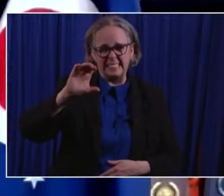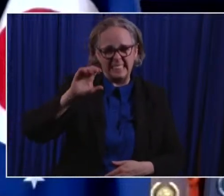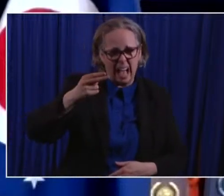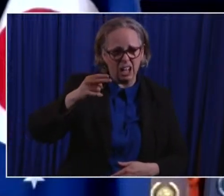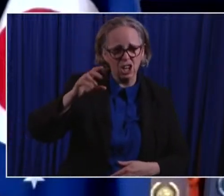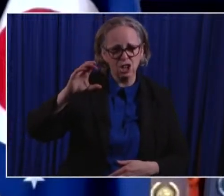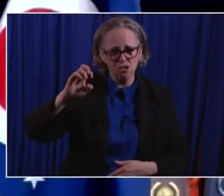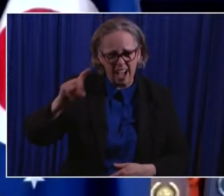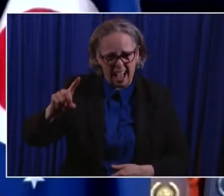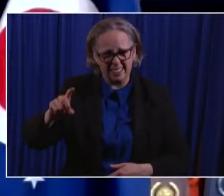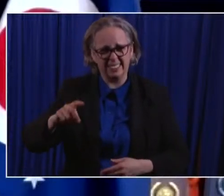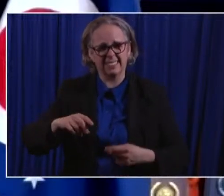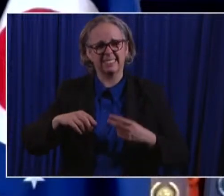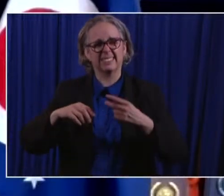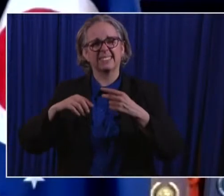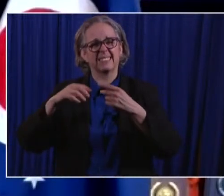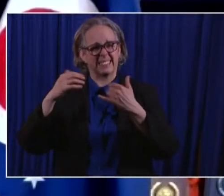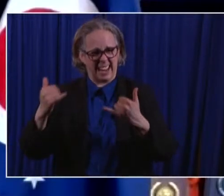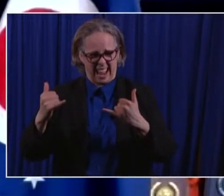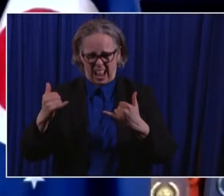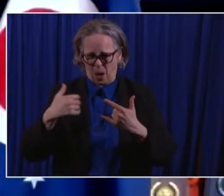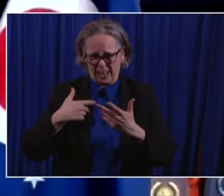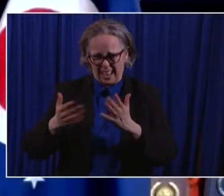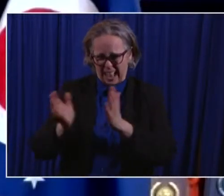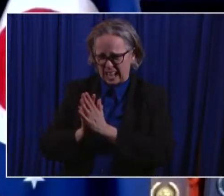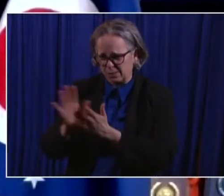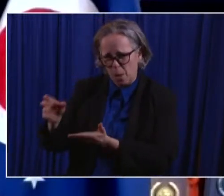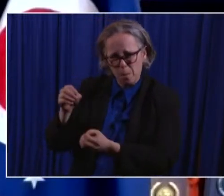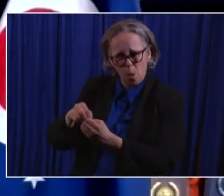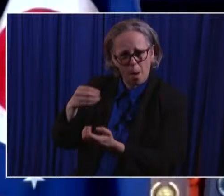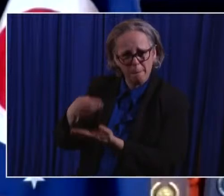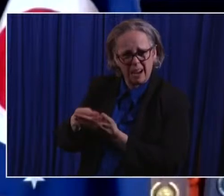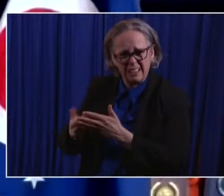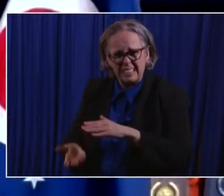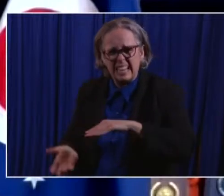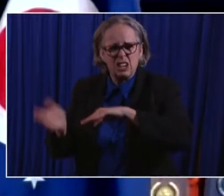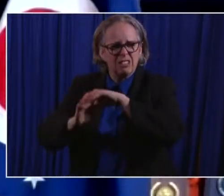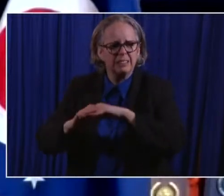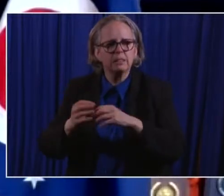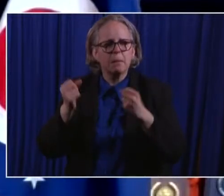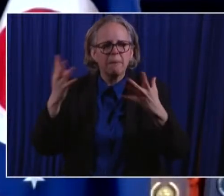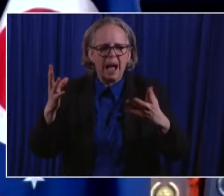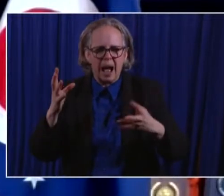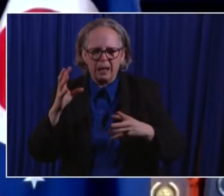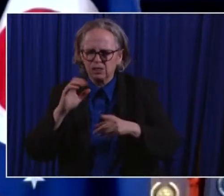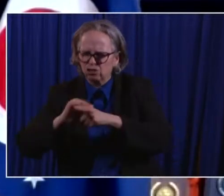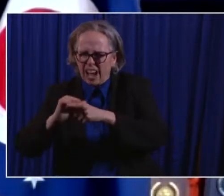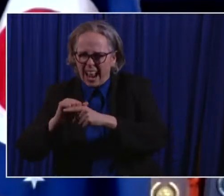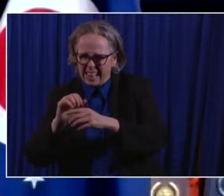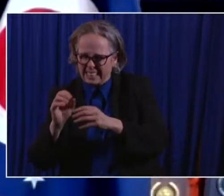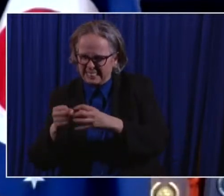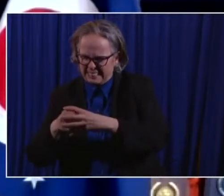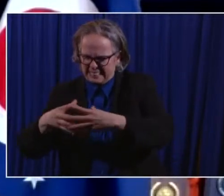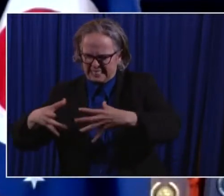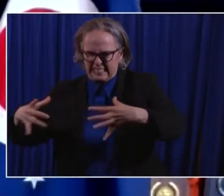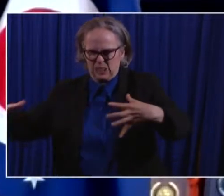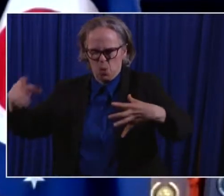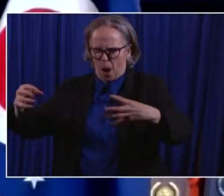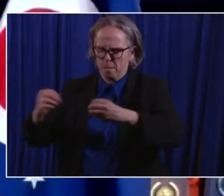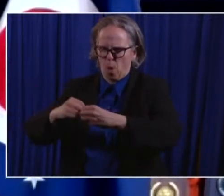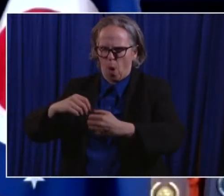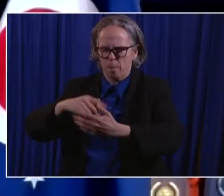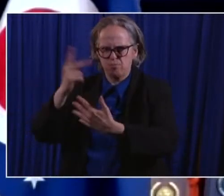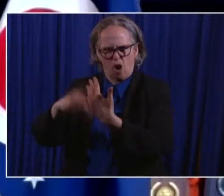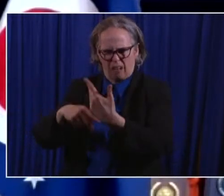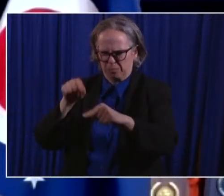year. We need the legislature to fund that, as well as the same goes with the Choose Ohio First Scholarship. It's a